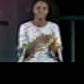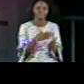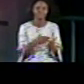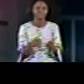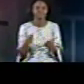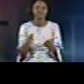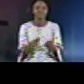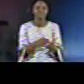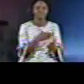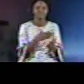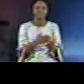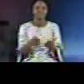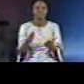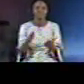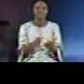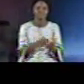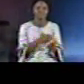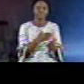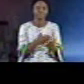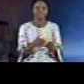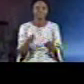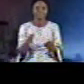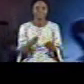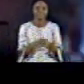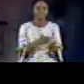bring them out bring them out